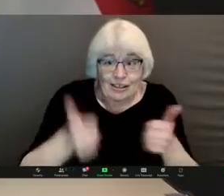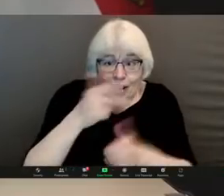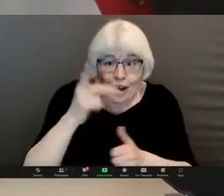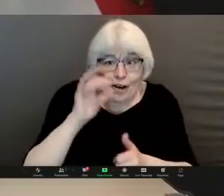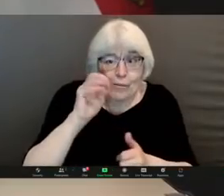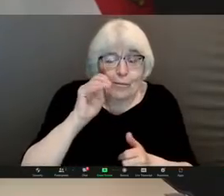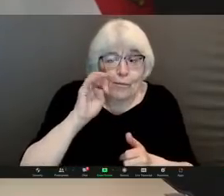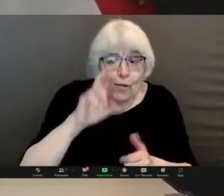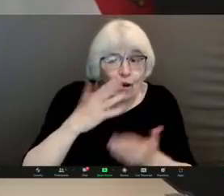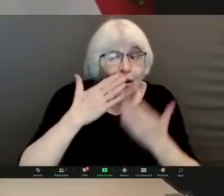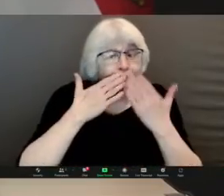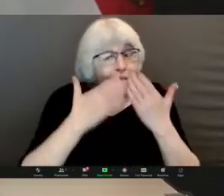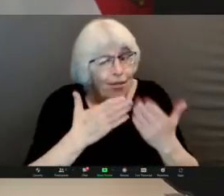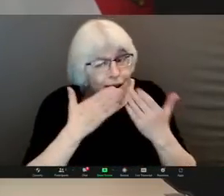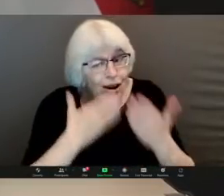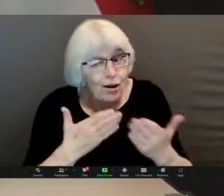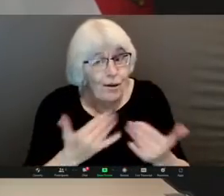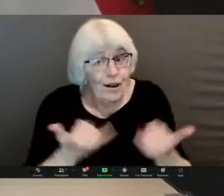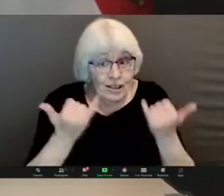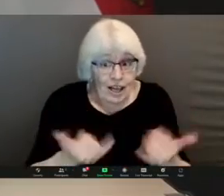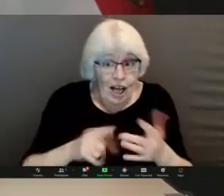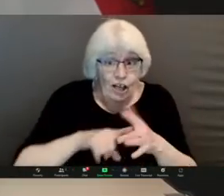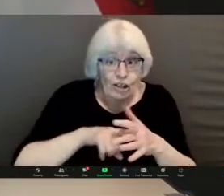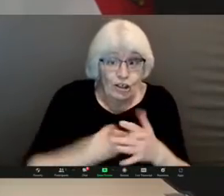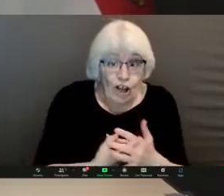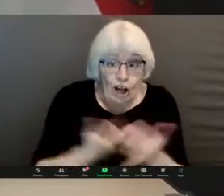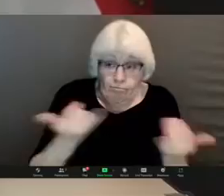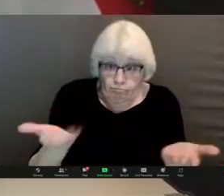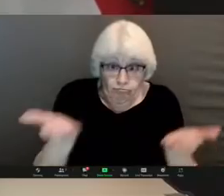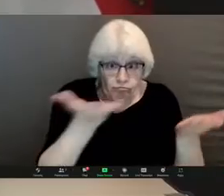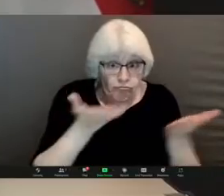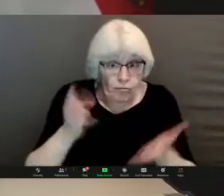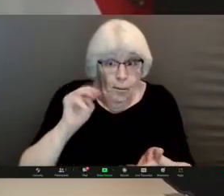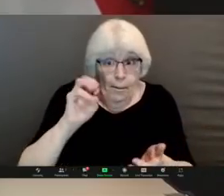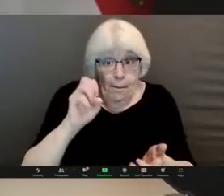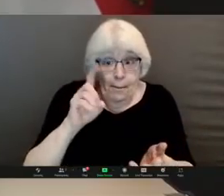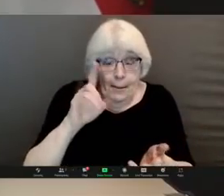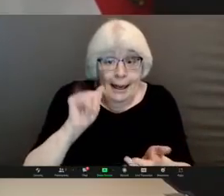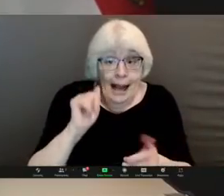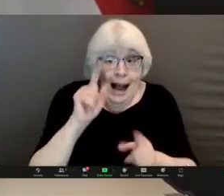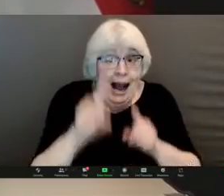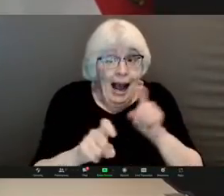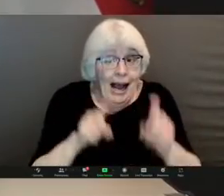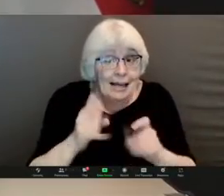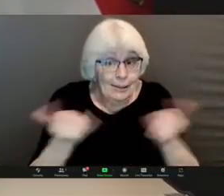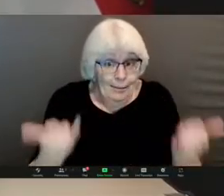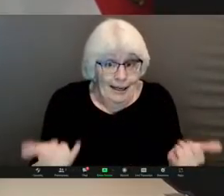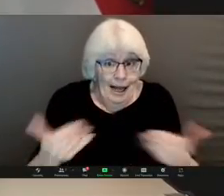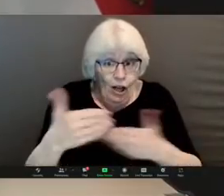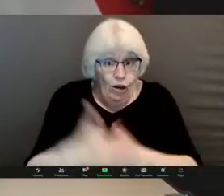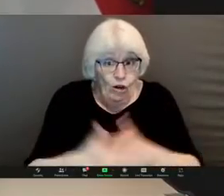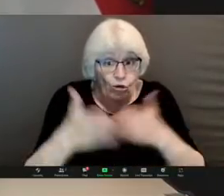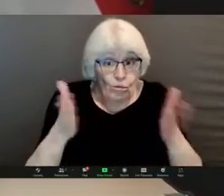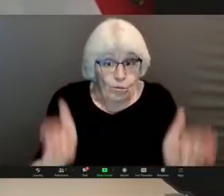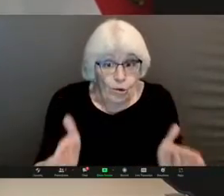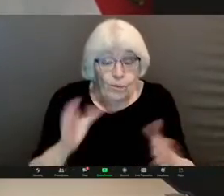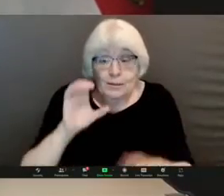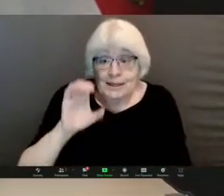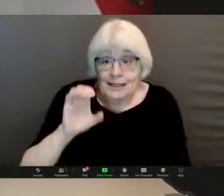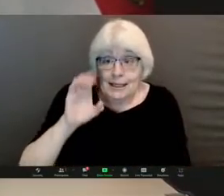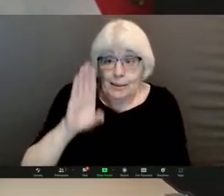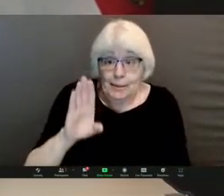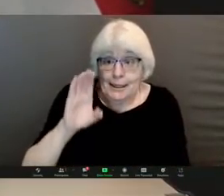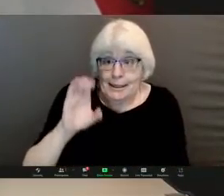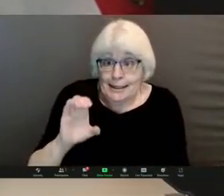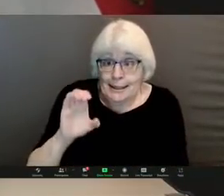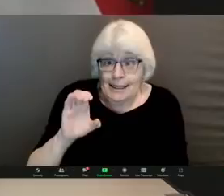Higgins, CBC, go ahead. Welcome. So to be clear, is a vaccine passport coming to Prince